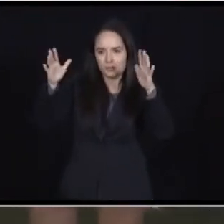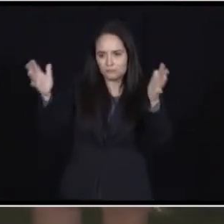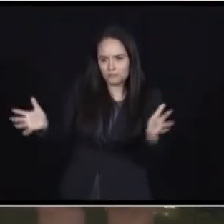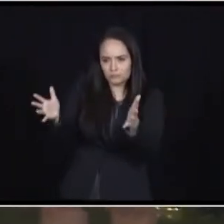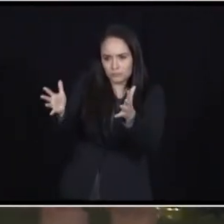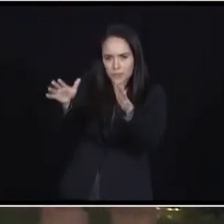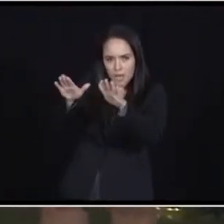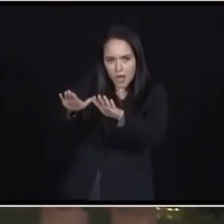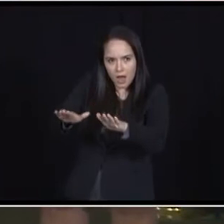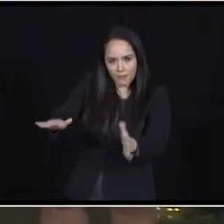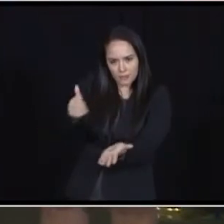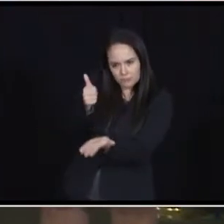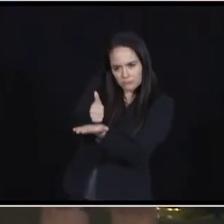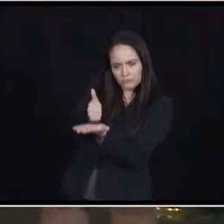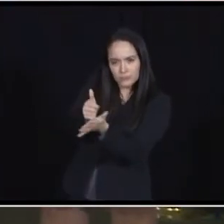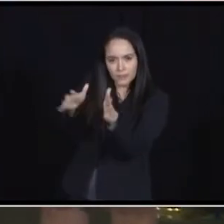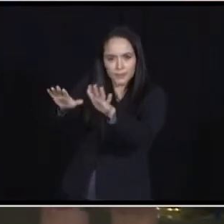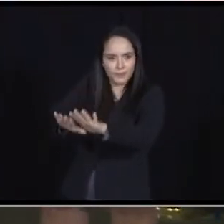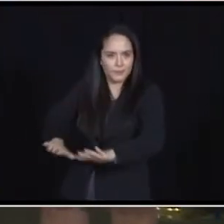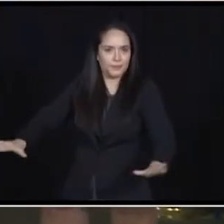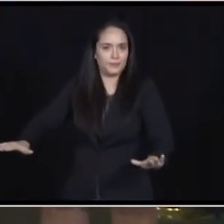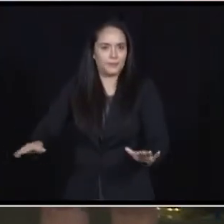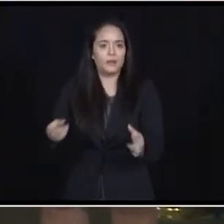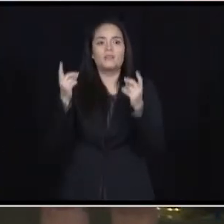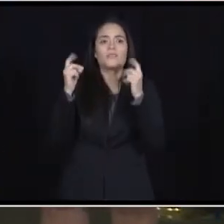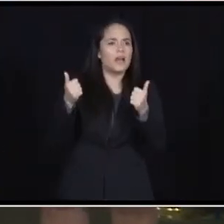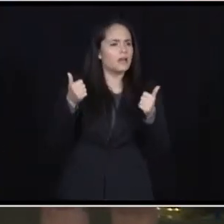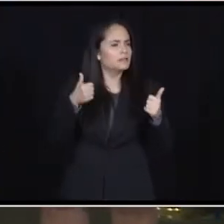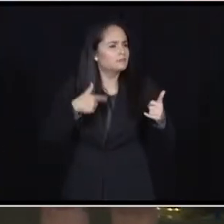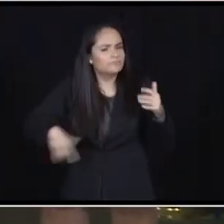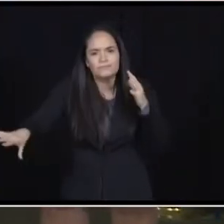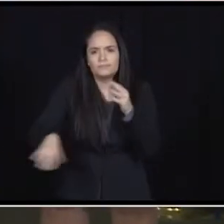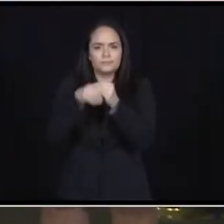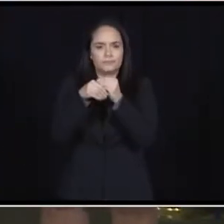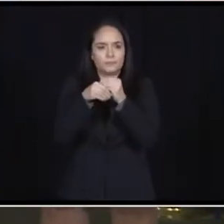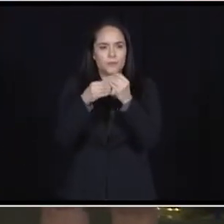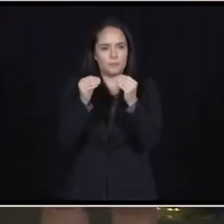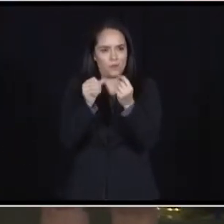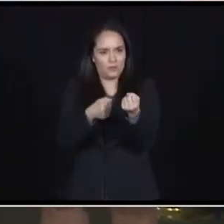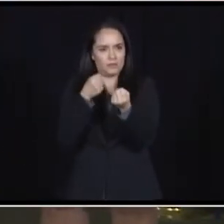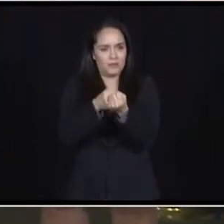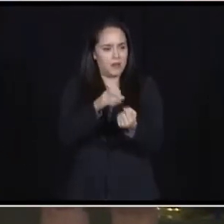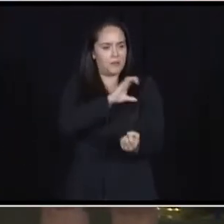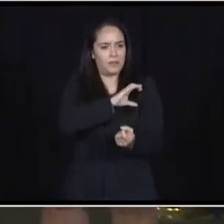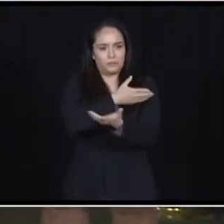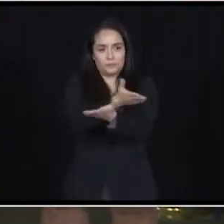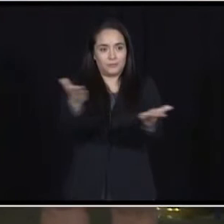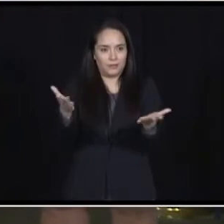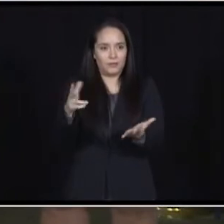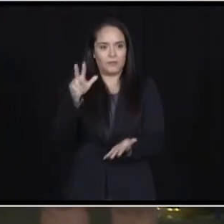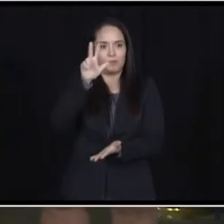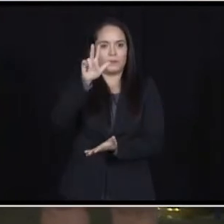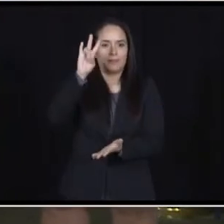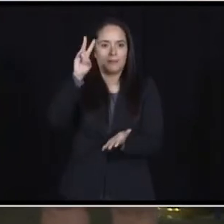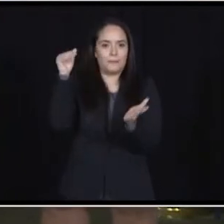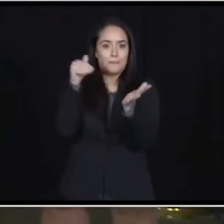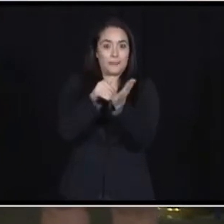in reinforcements for our police and mental health workers. We're investing $37 million to